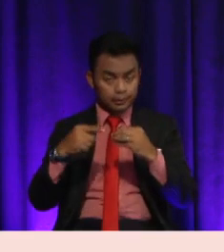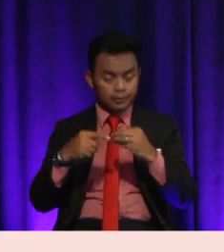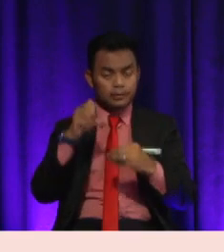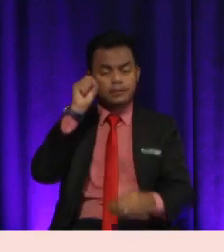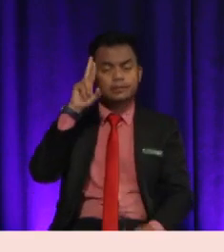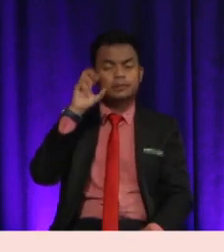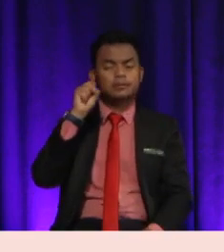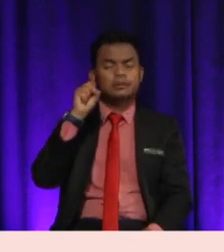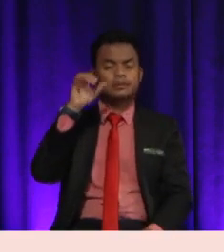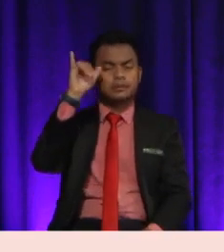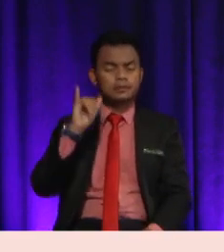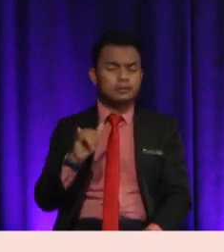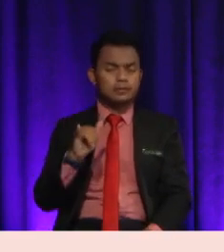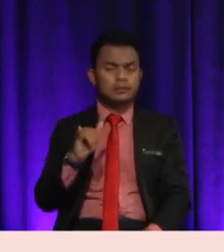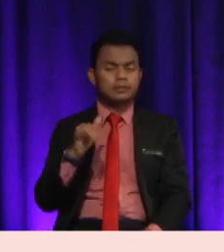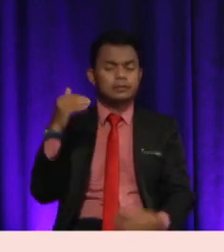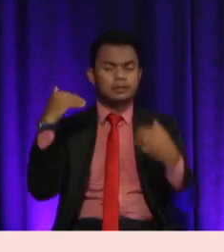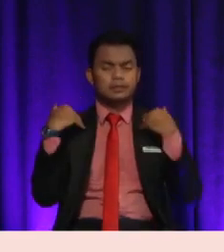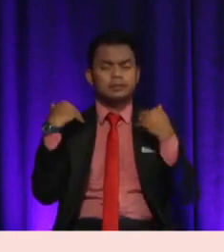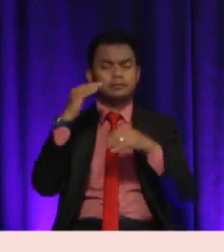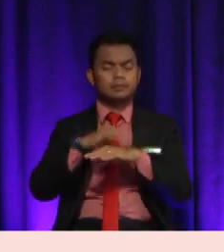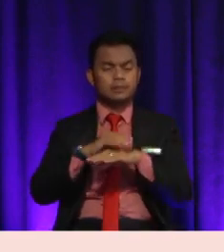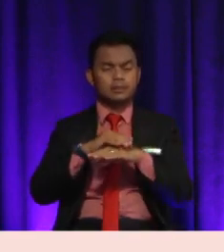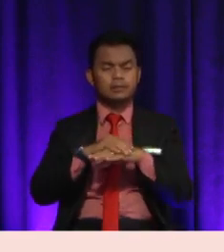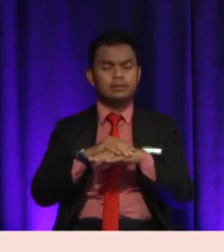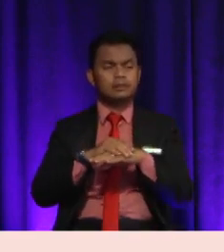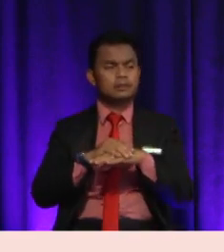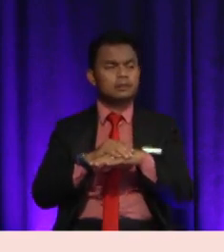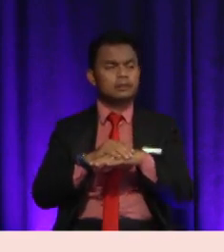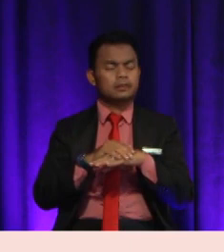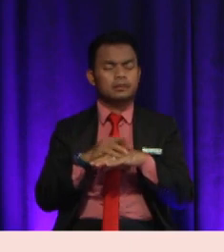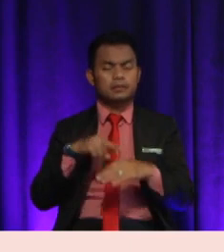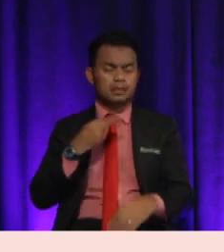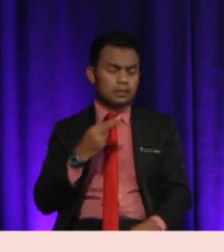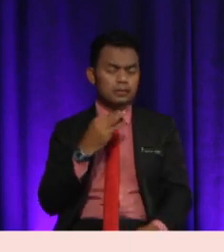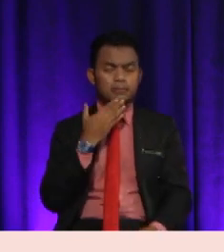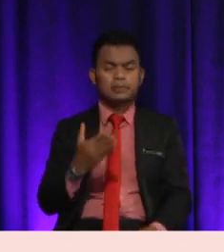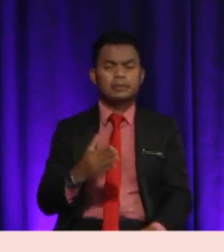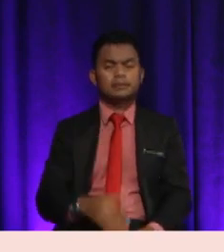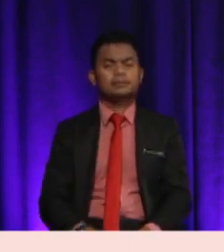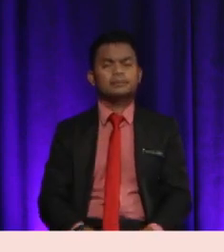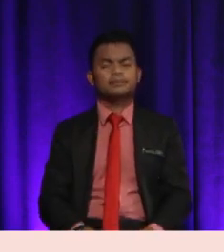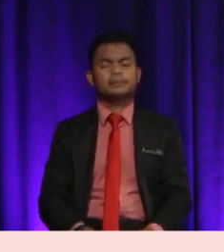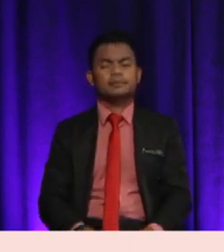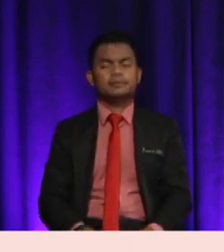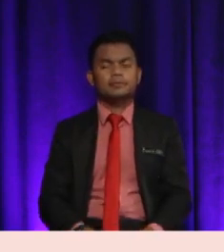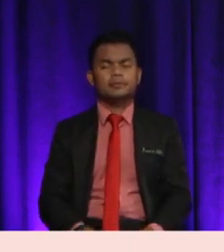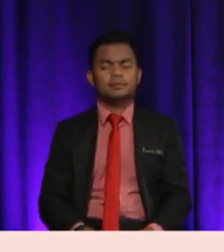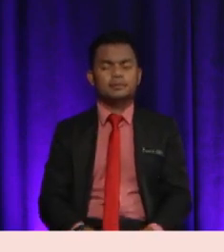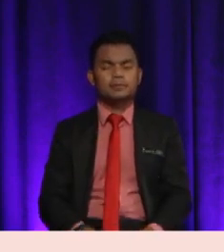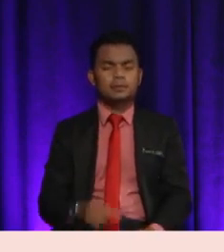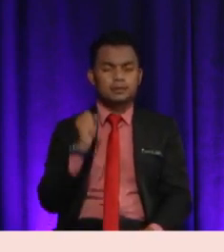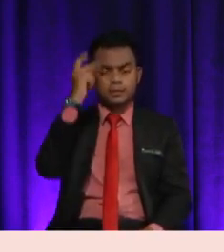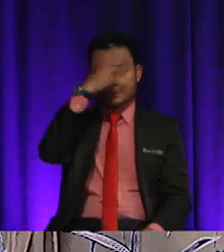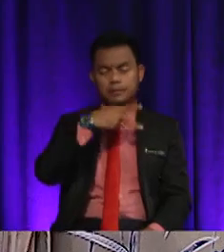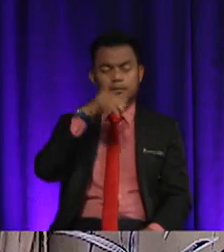strange habits to confuse the evil spirits. Yeah, about Sarah Winchester's strange habits. Thank you for that, Alicia.